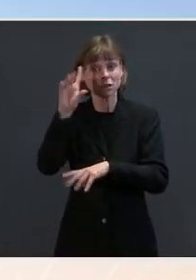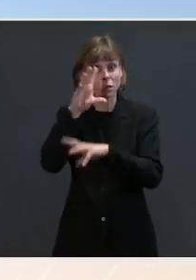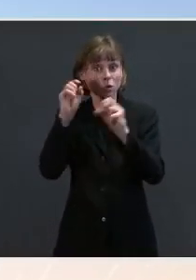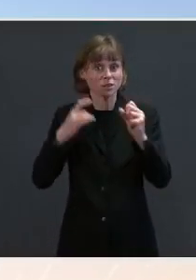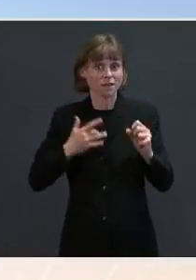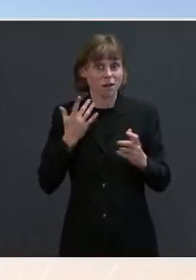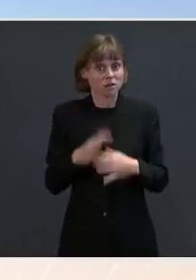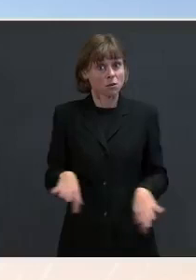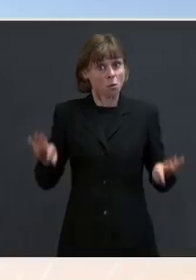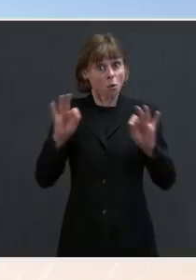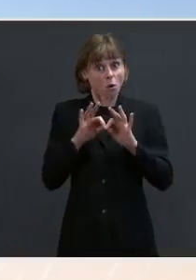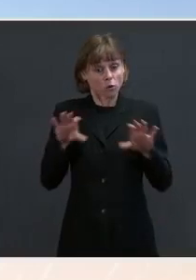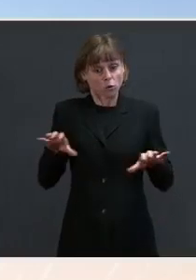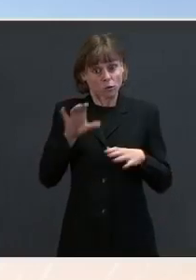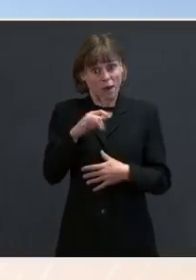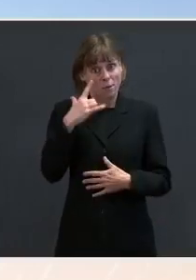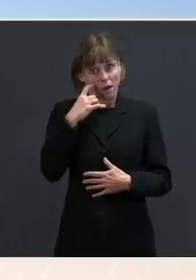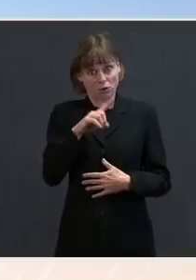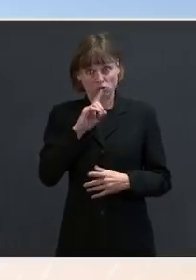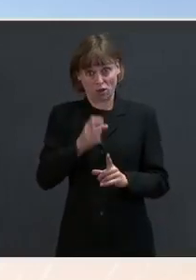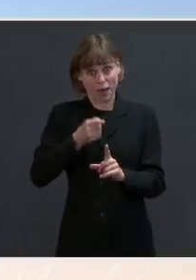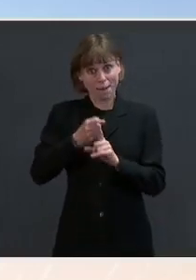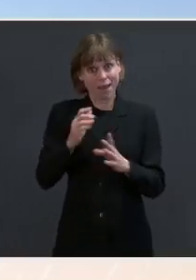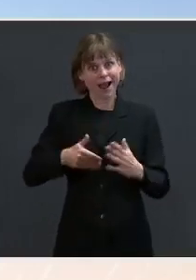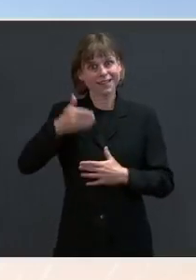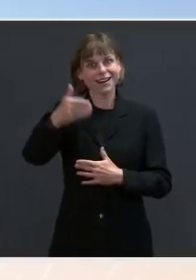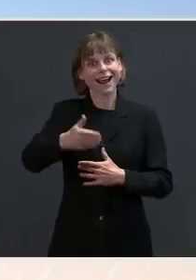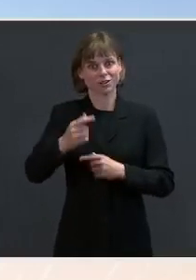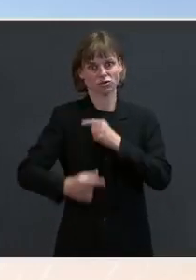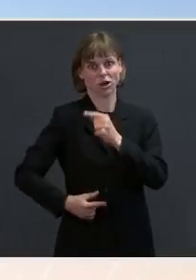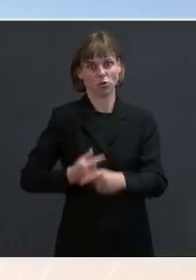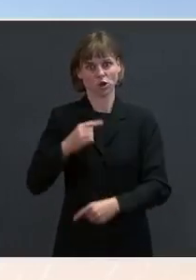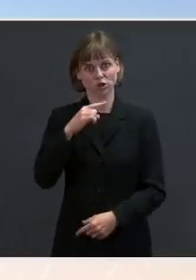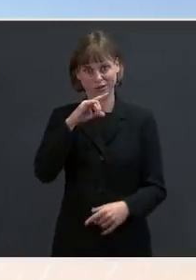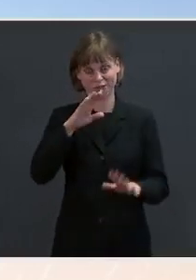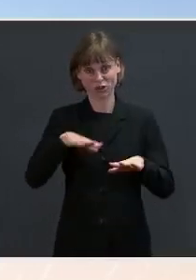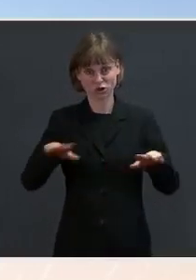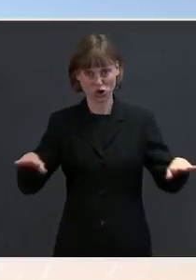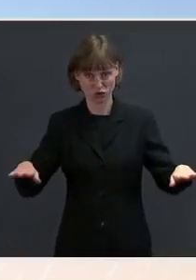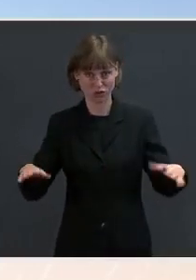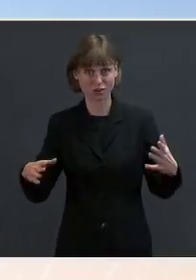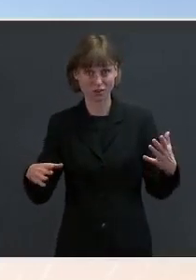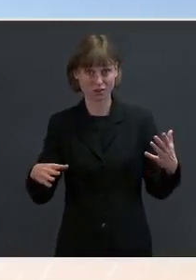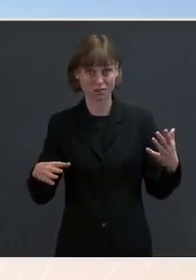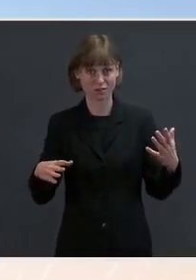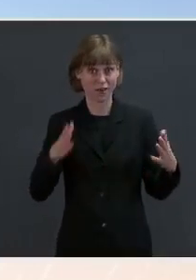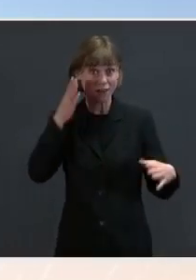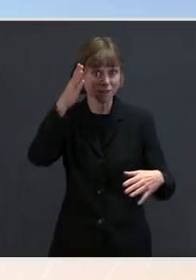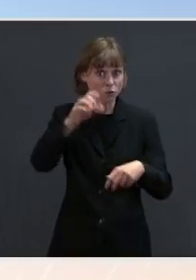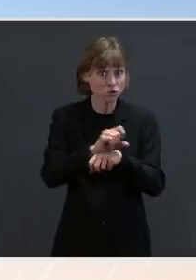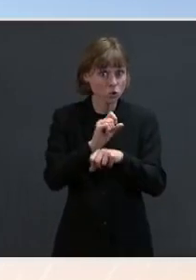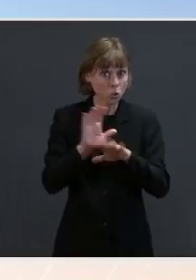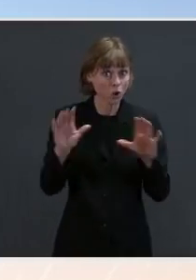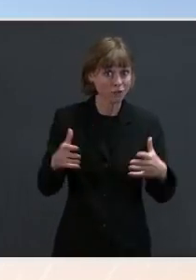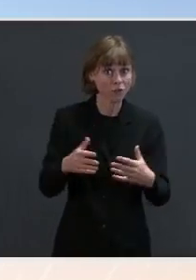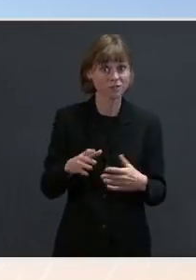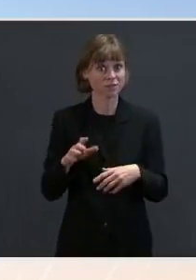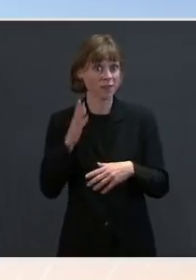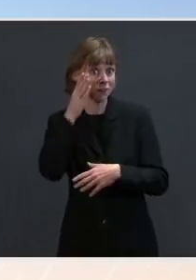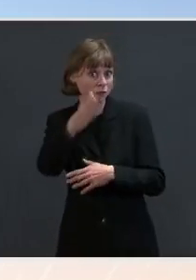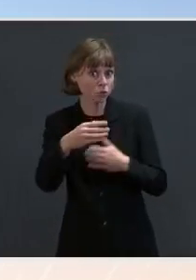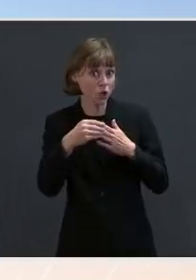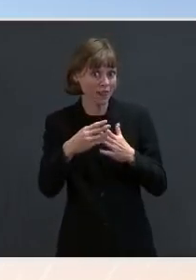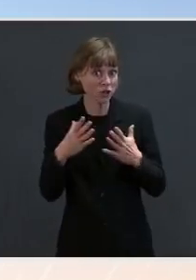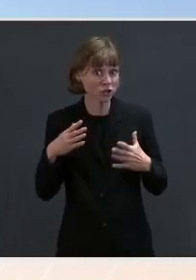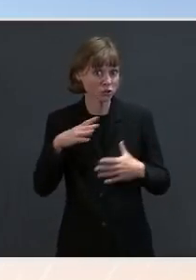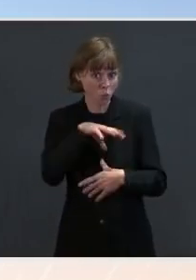the impact on the next generation of kids, of the future of the workforce, future leaders in our country. And